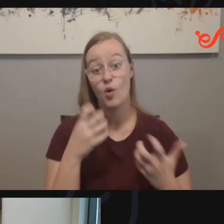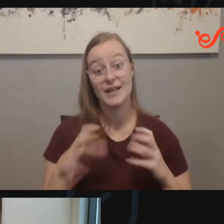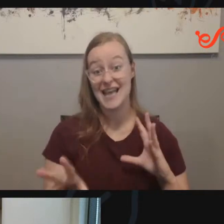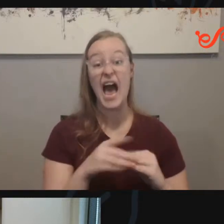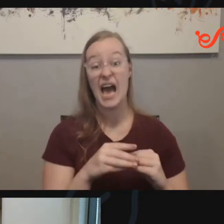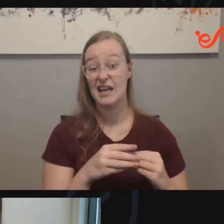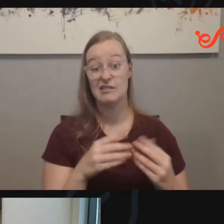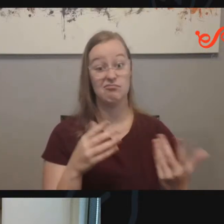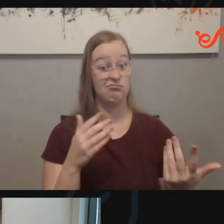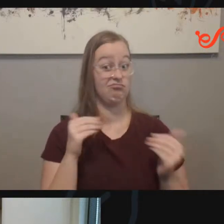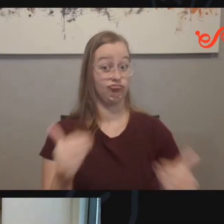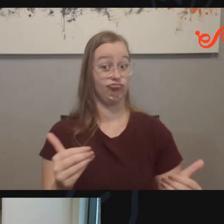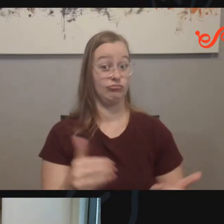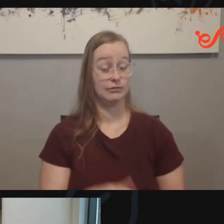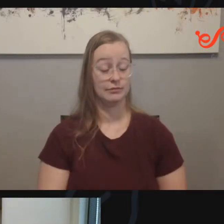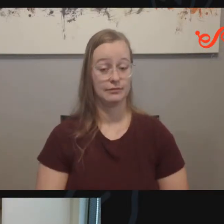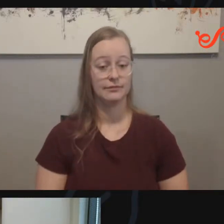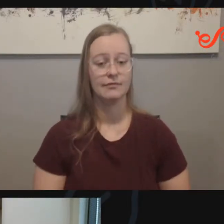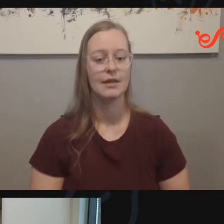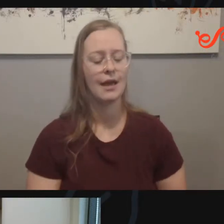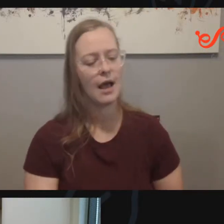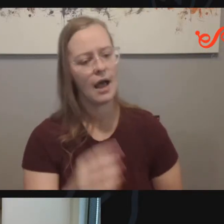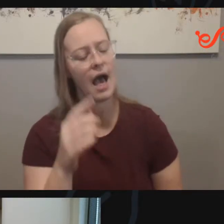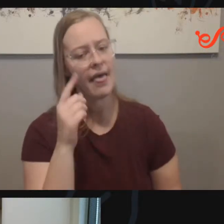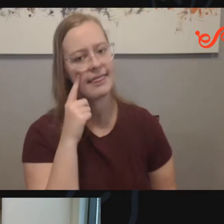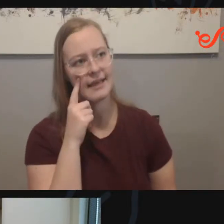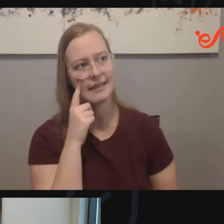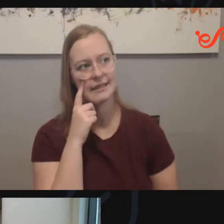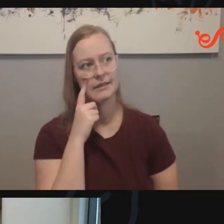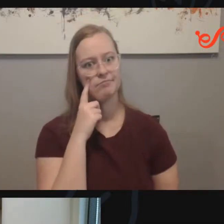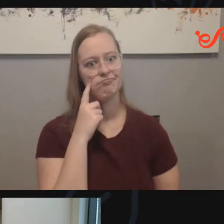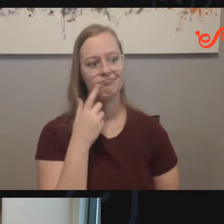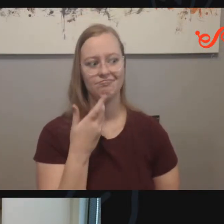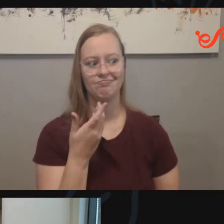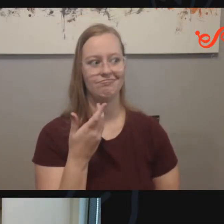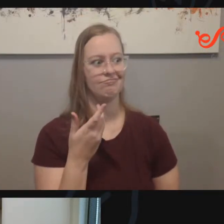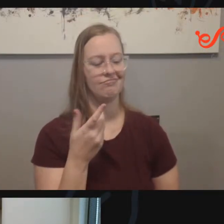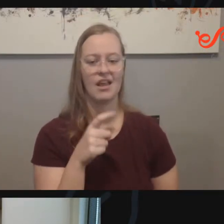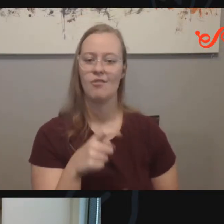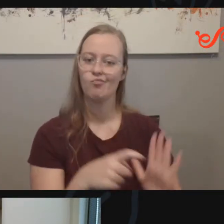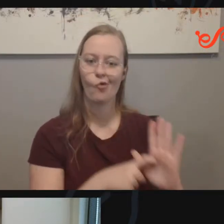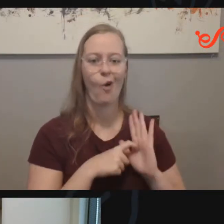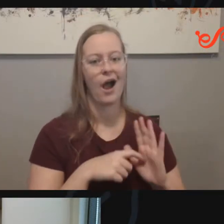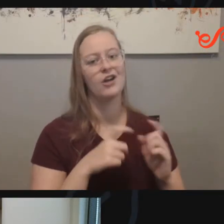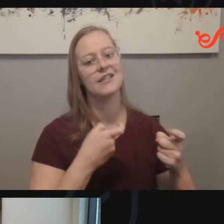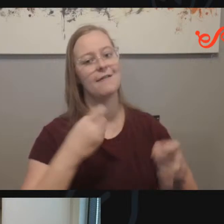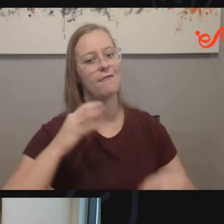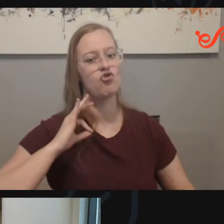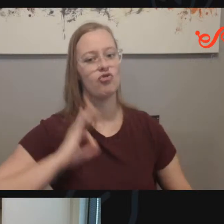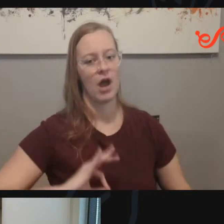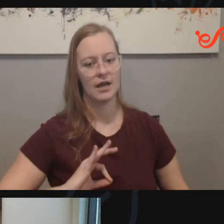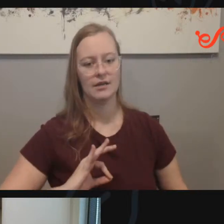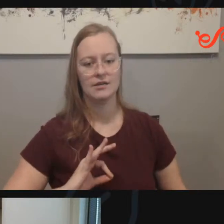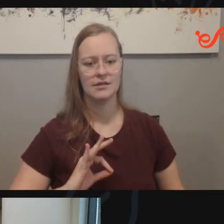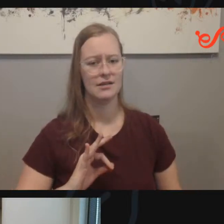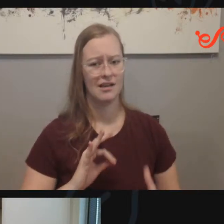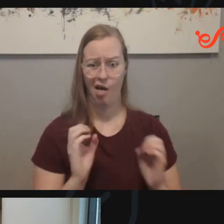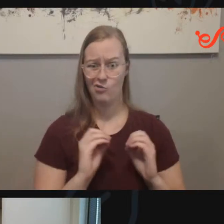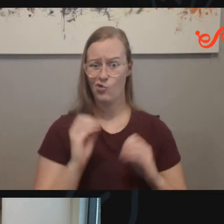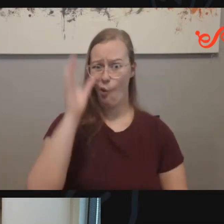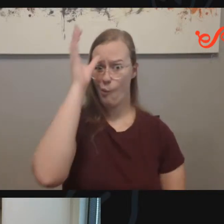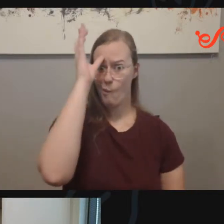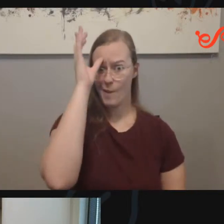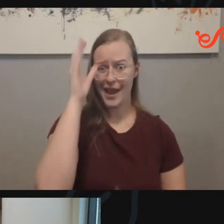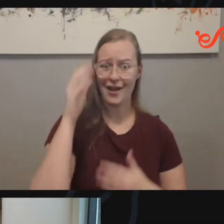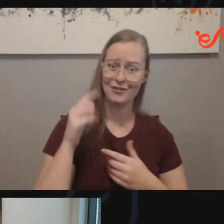feel free. I think we have to give them due credit. There would have been no male descendants